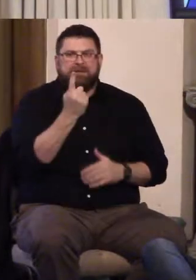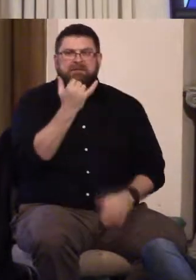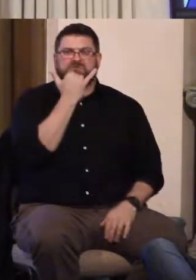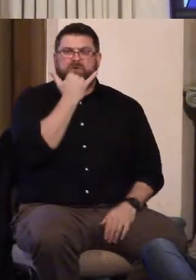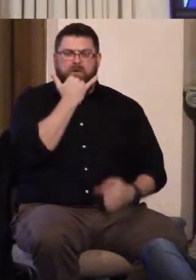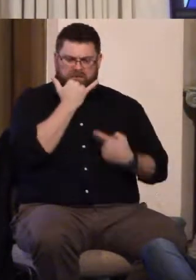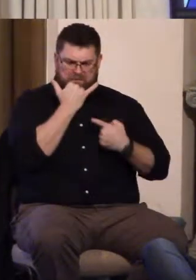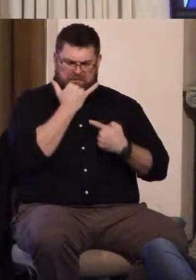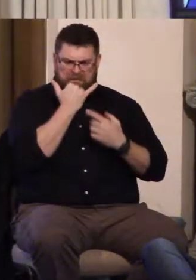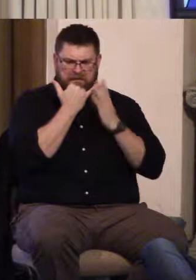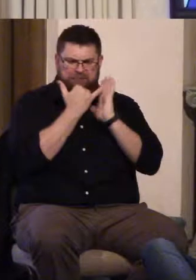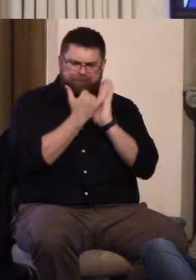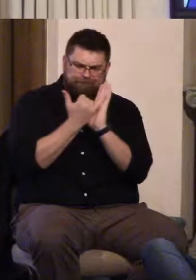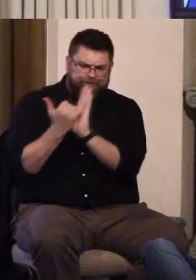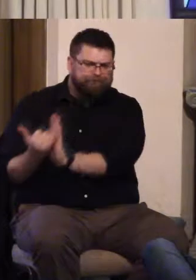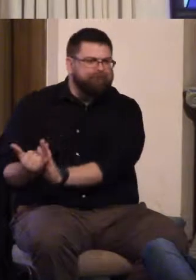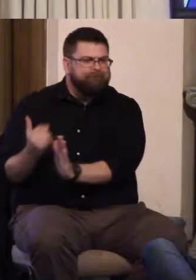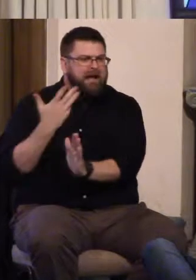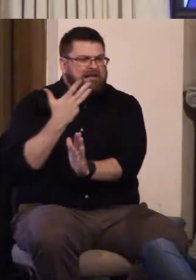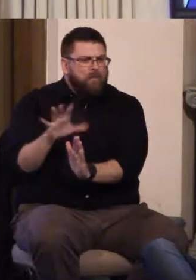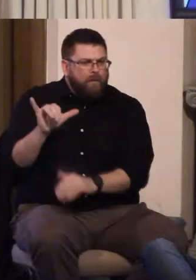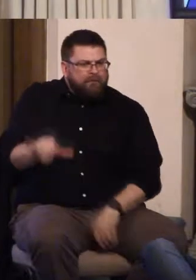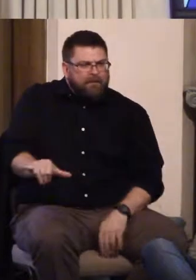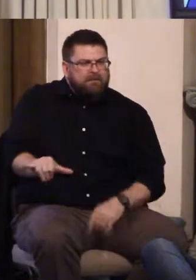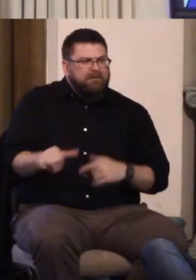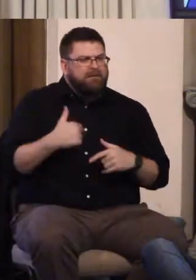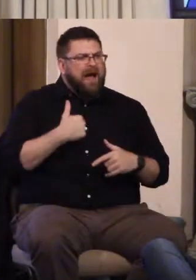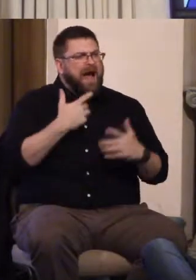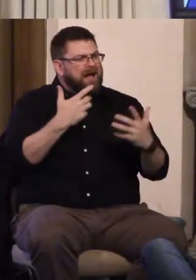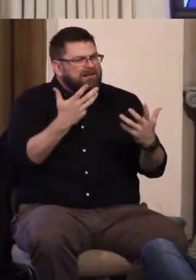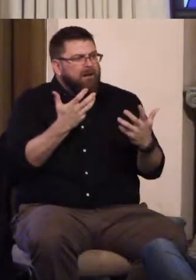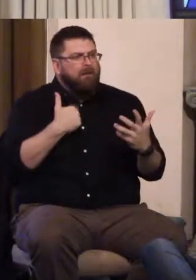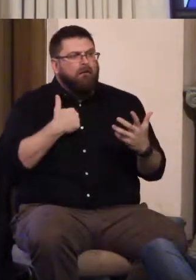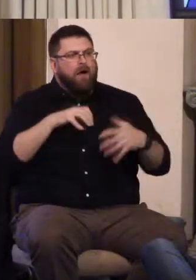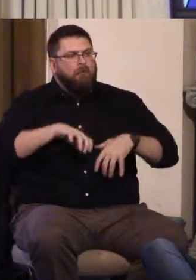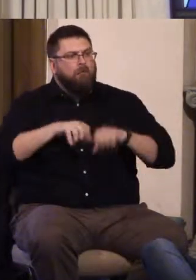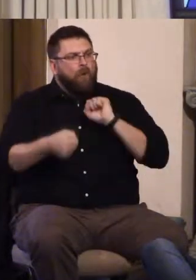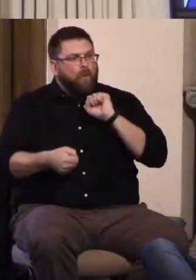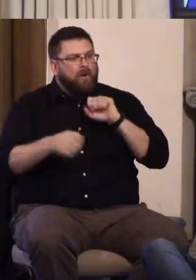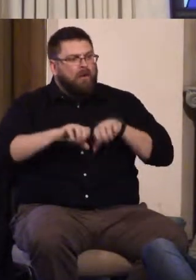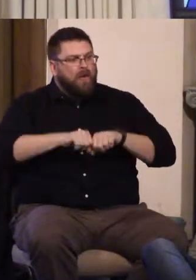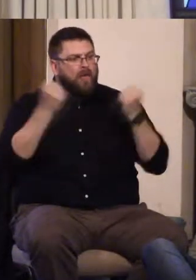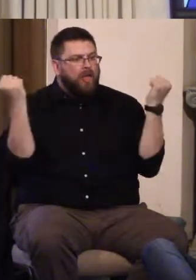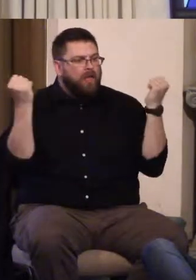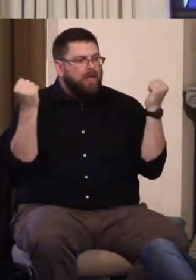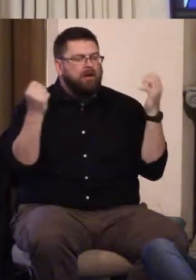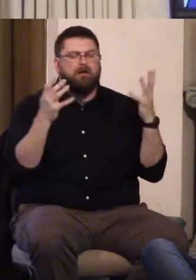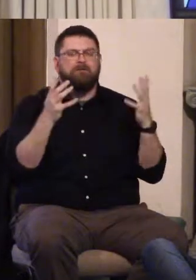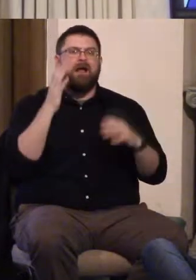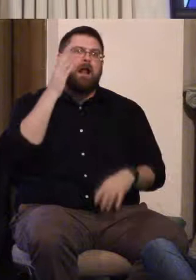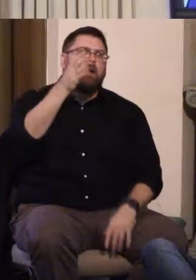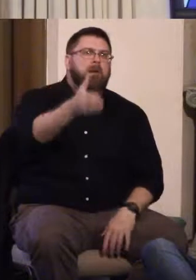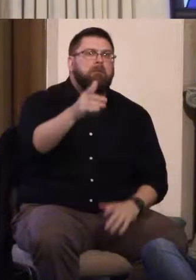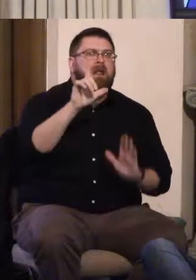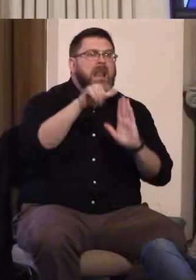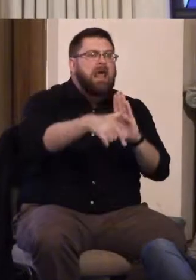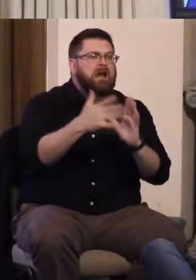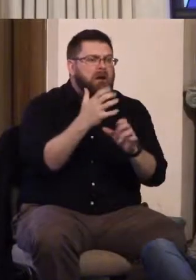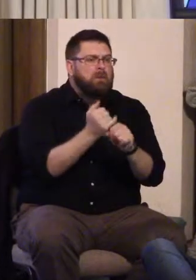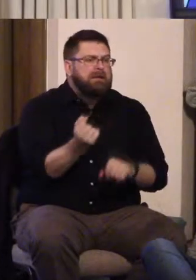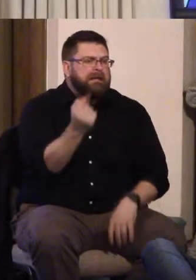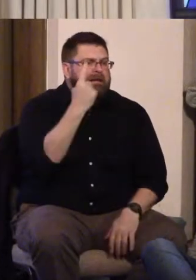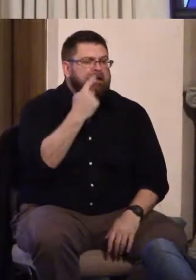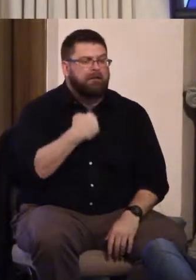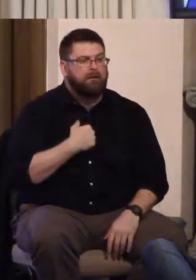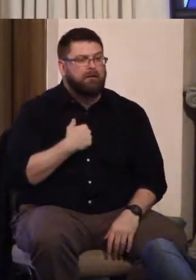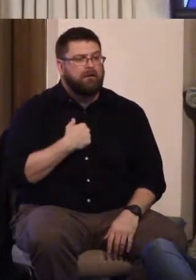wrong with me. I decided I didn't want it to be true that I was defective, that maybe someday I would get it, and